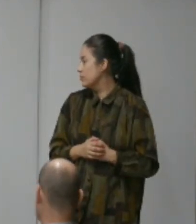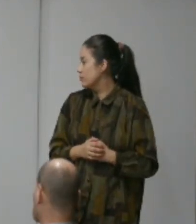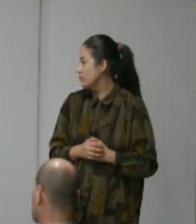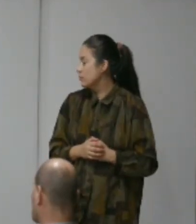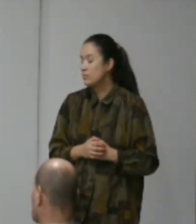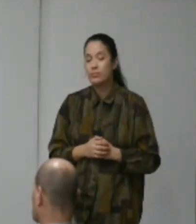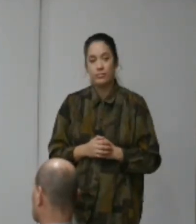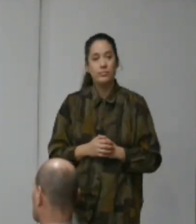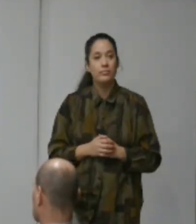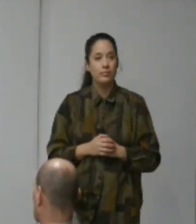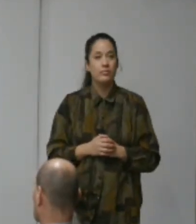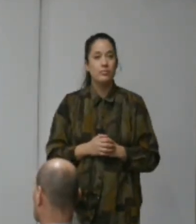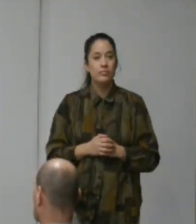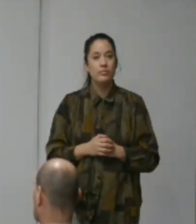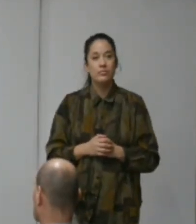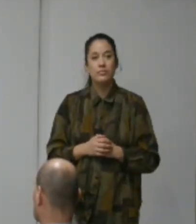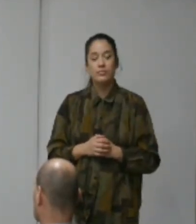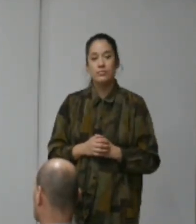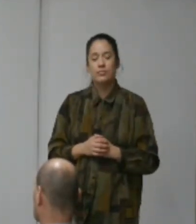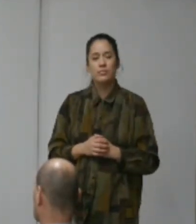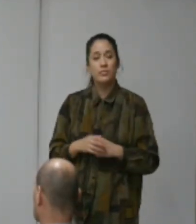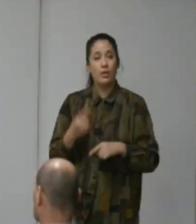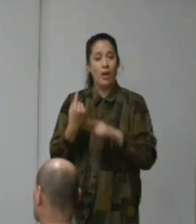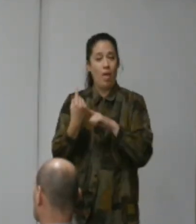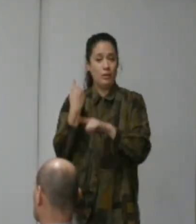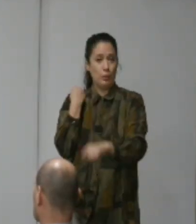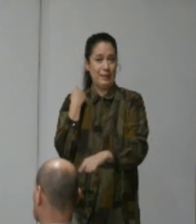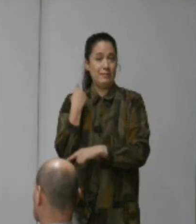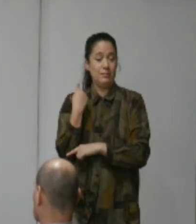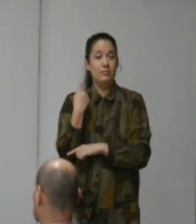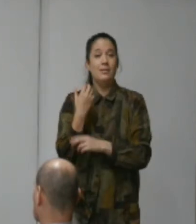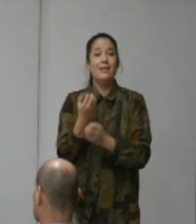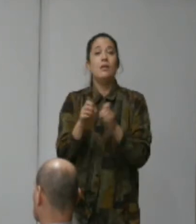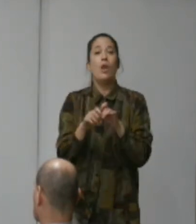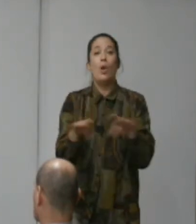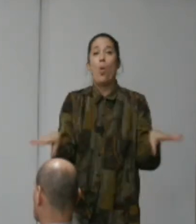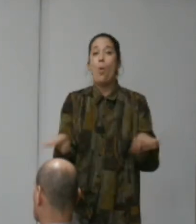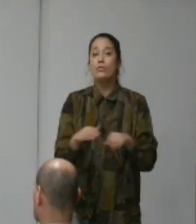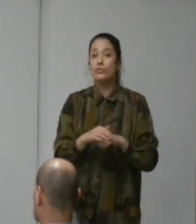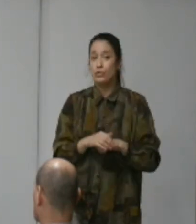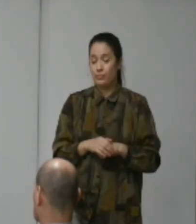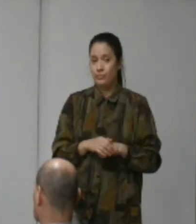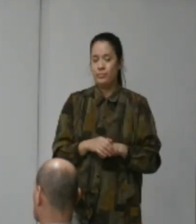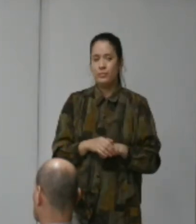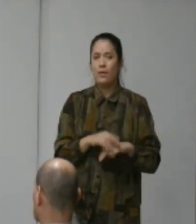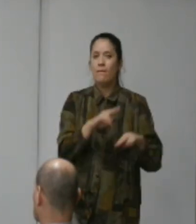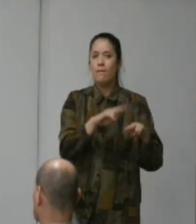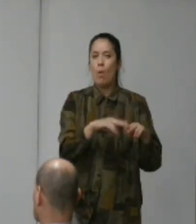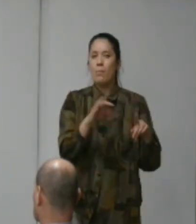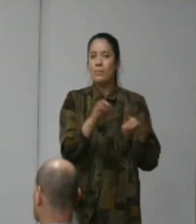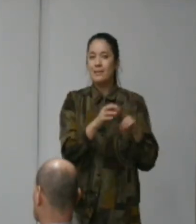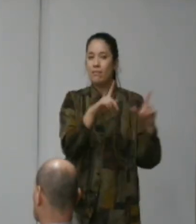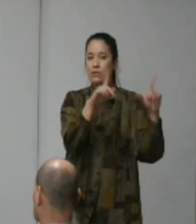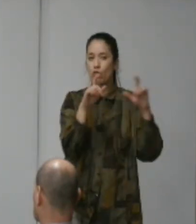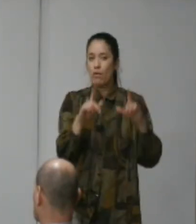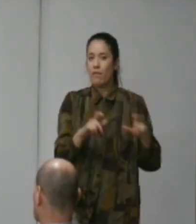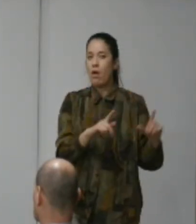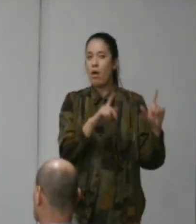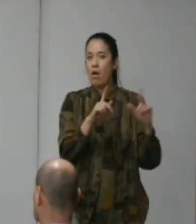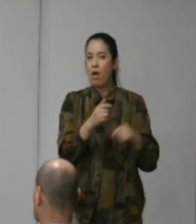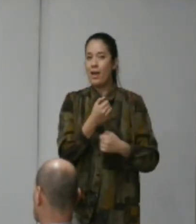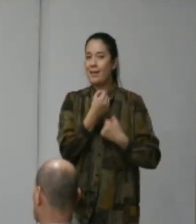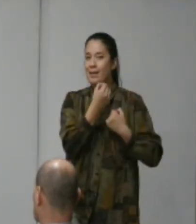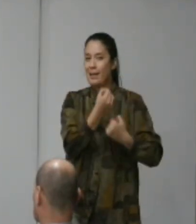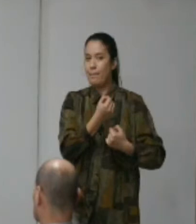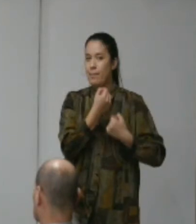I was talking, actually, we had a launch last week, and I was talking to Paula Peters, who's the photographer and campaigner